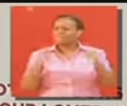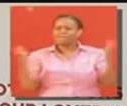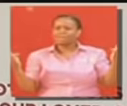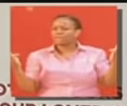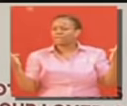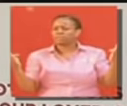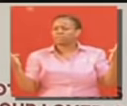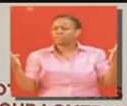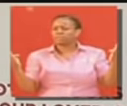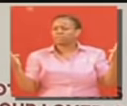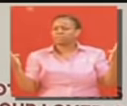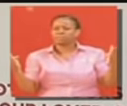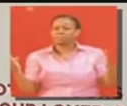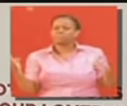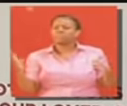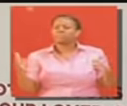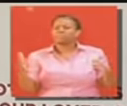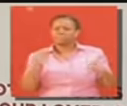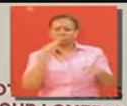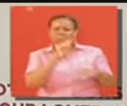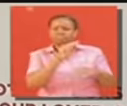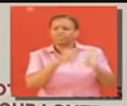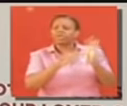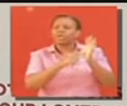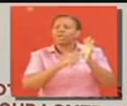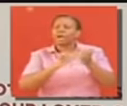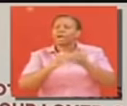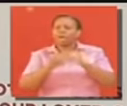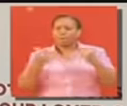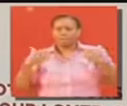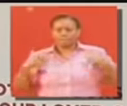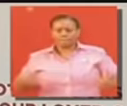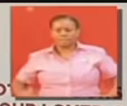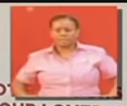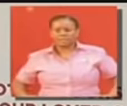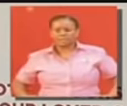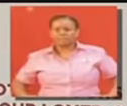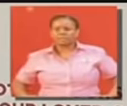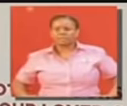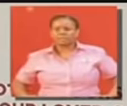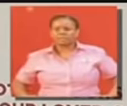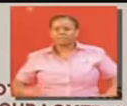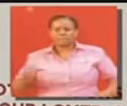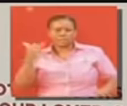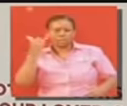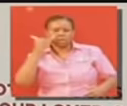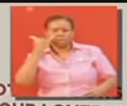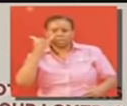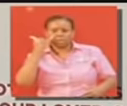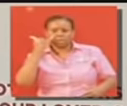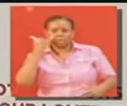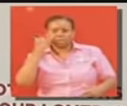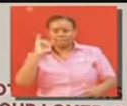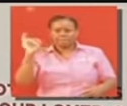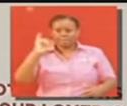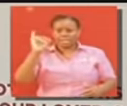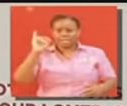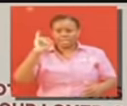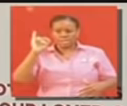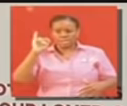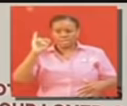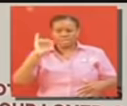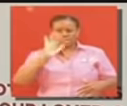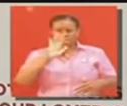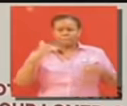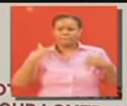to an infection. As a result, it is necessarily a delayed manifestation of your infection, and